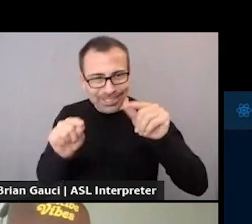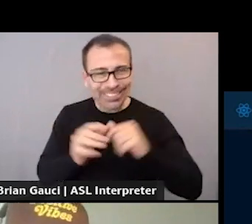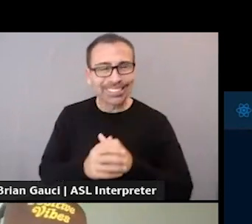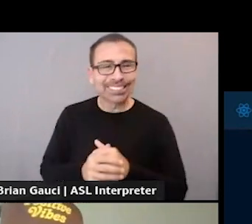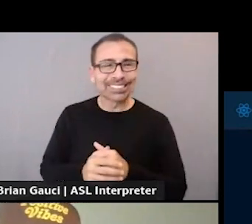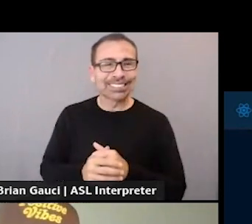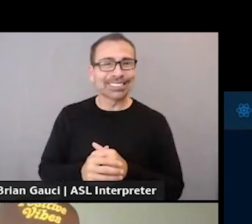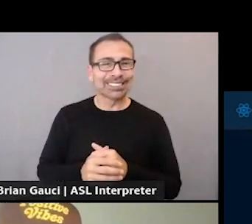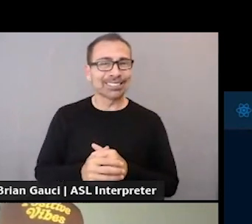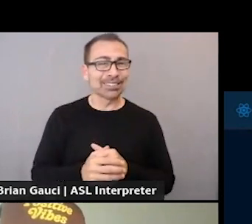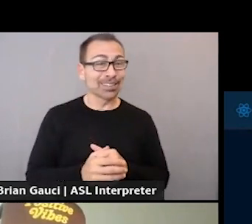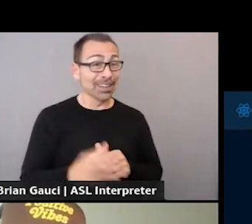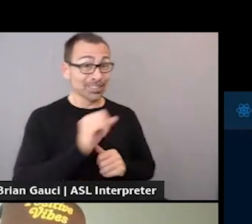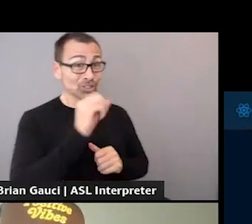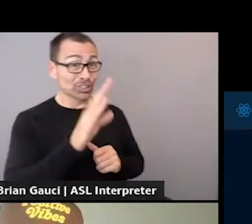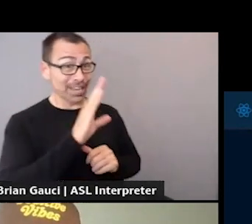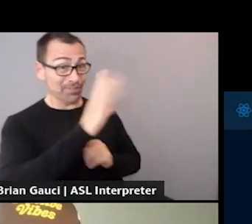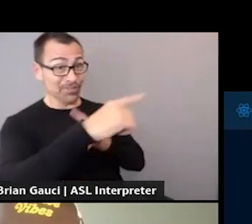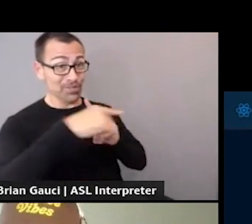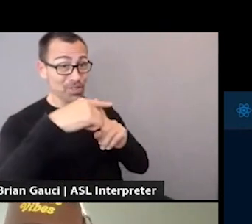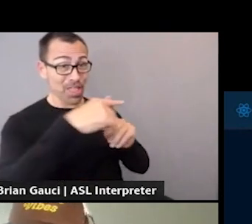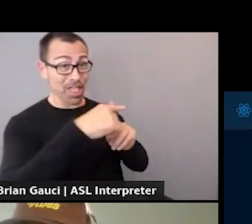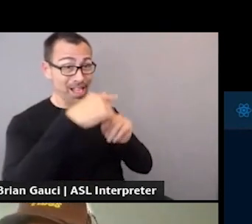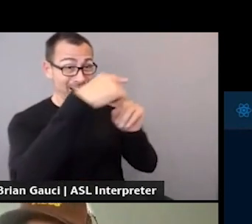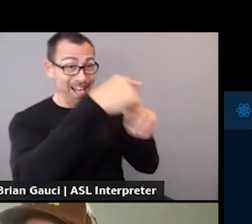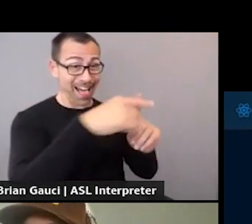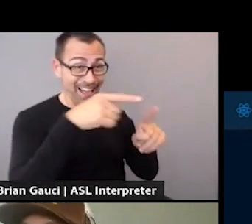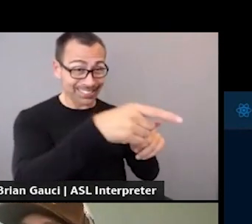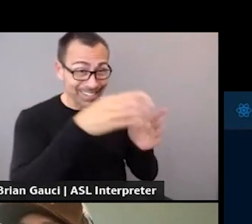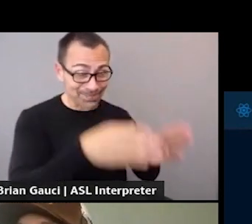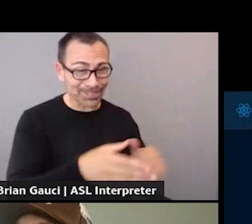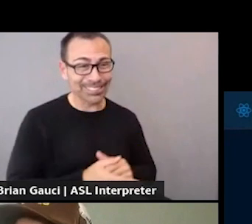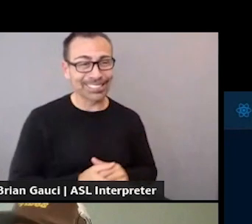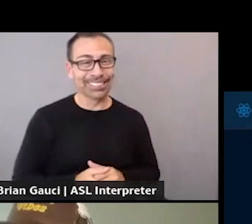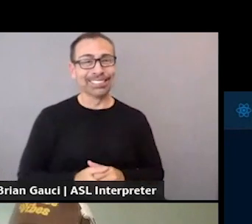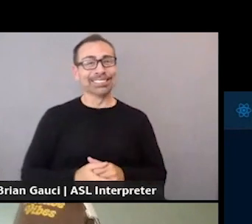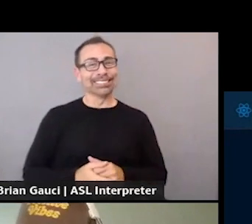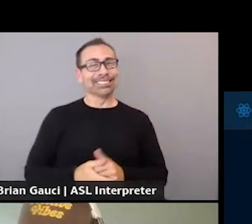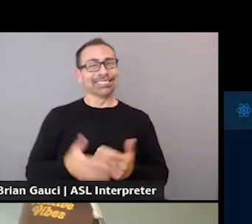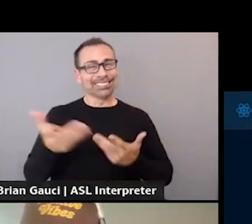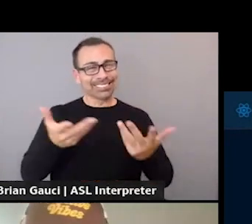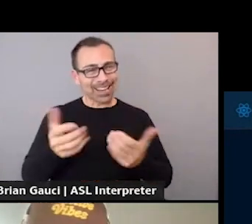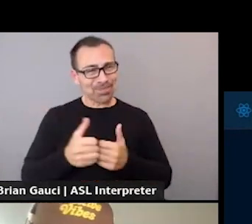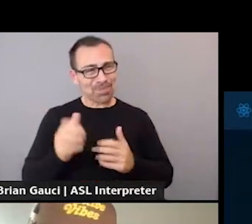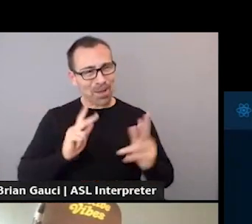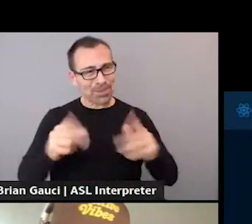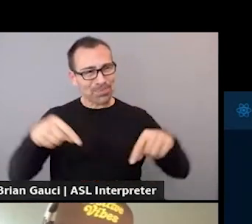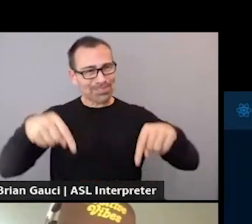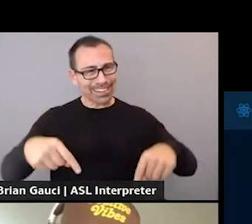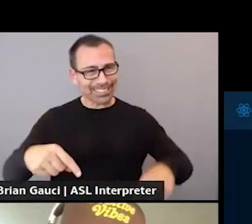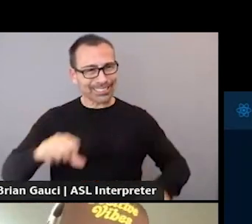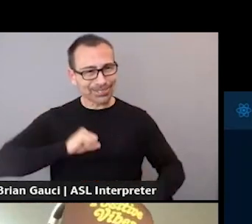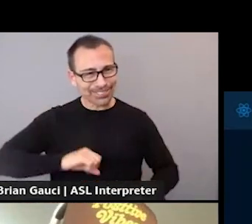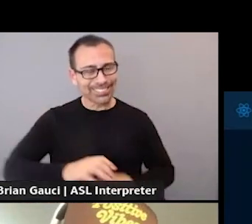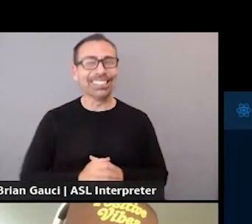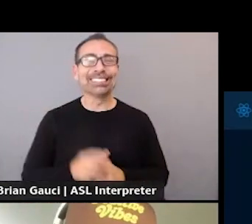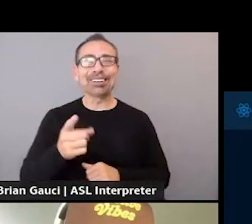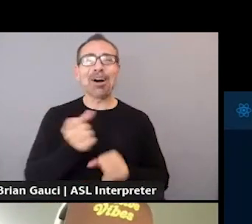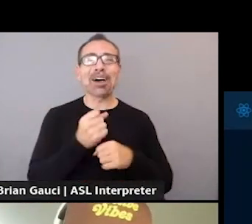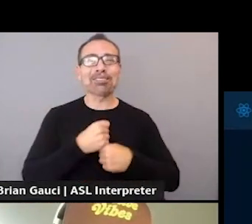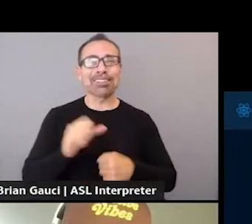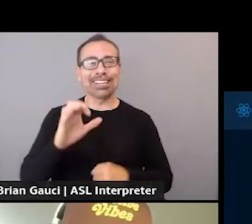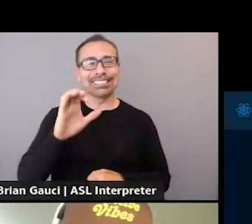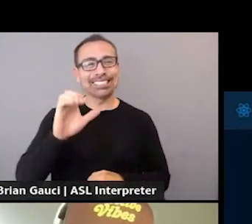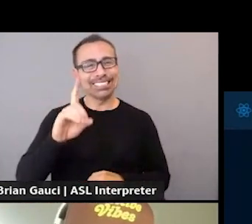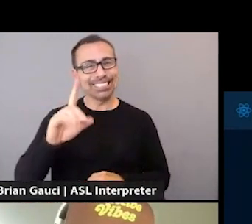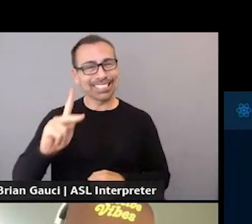to my people right here. As you notice, I just went ahead and created that CDK backend folder. Inside of that, we're going to run this init